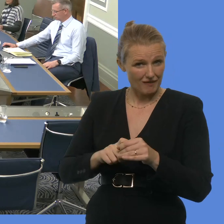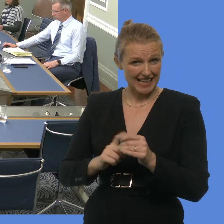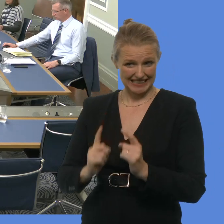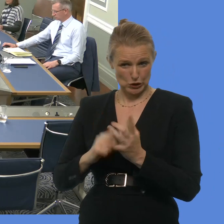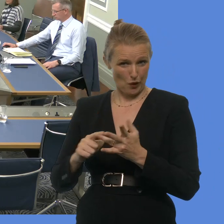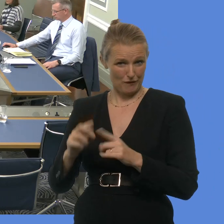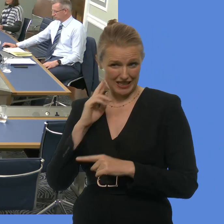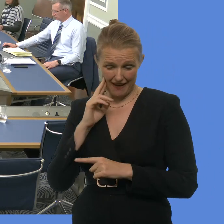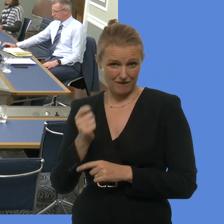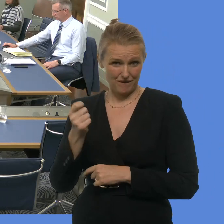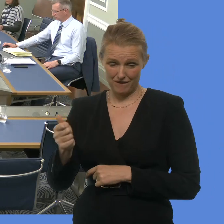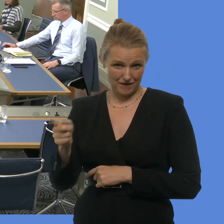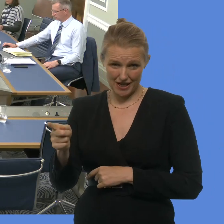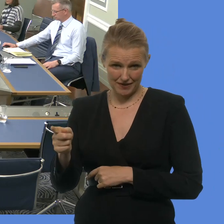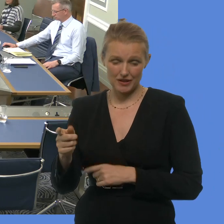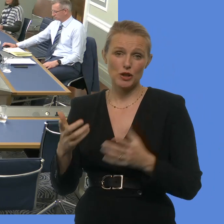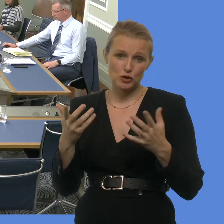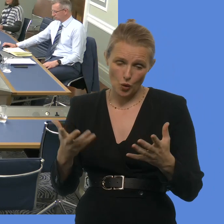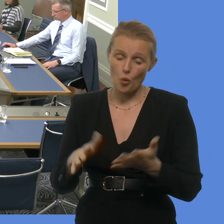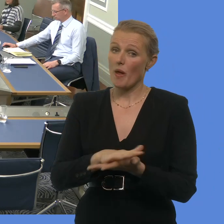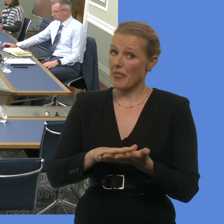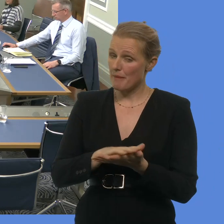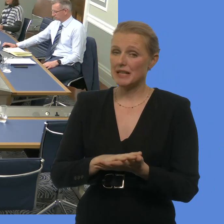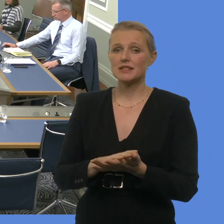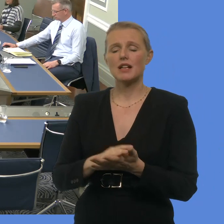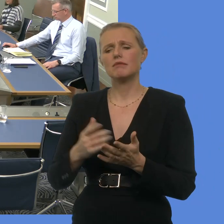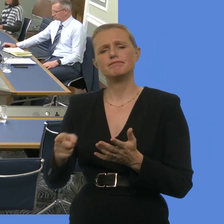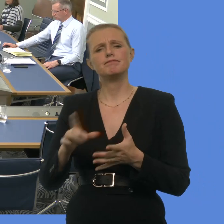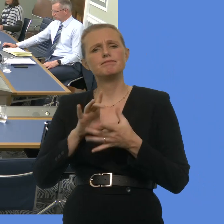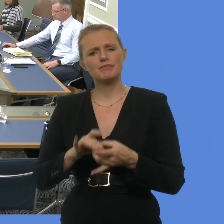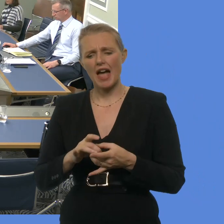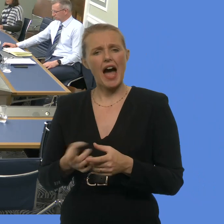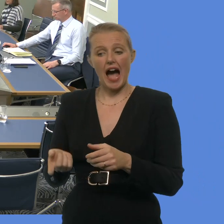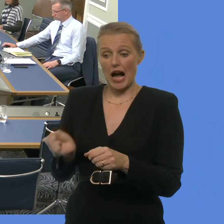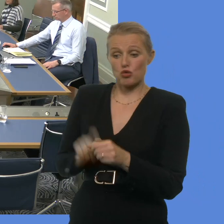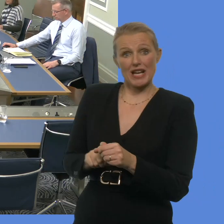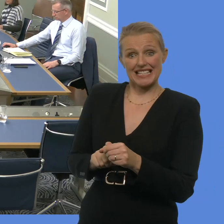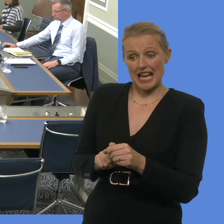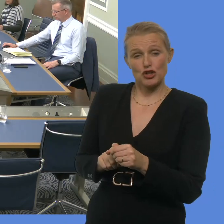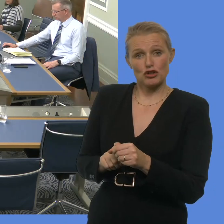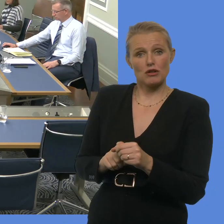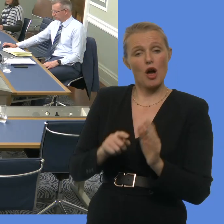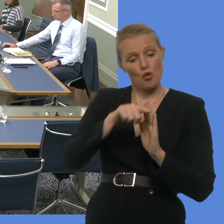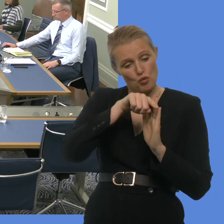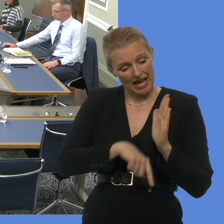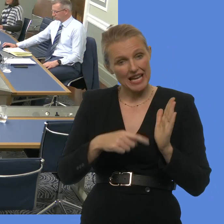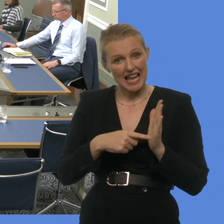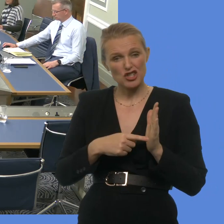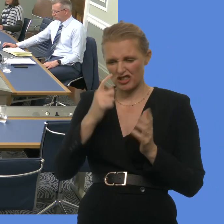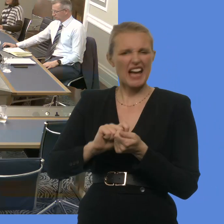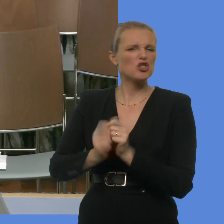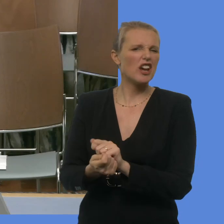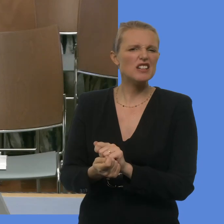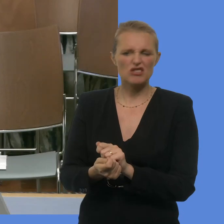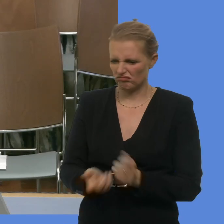negative resolution procedure means that regulations on accreditation could be changed without full debate, and